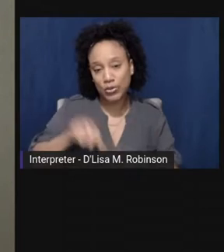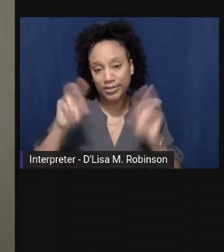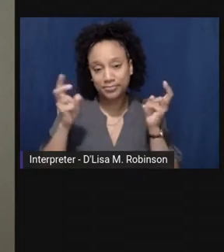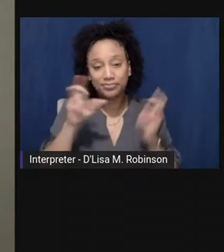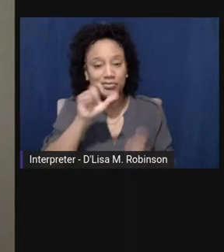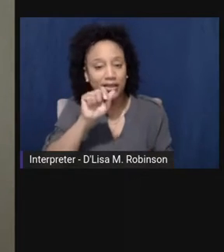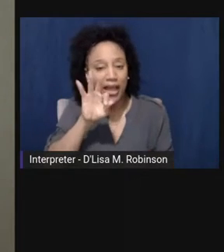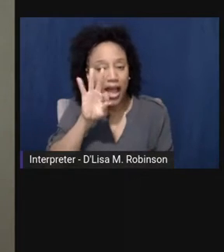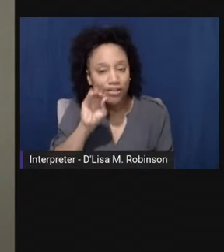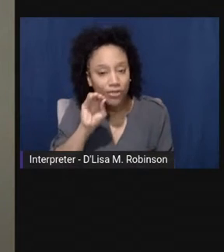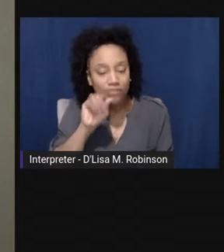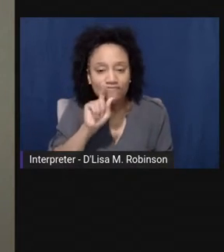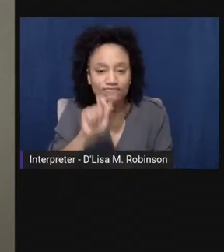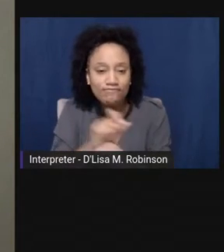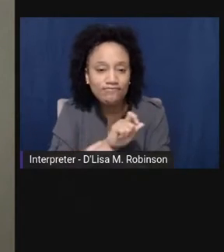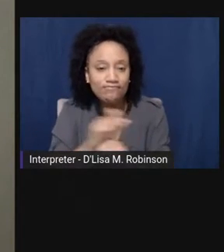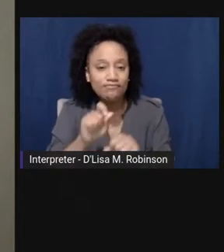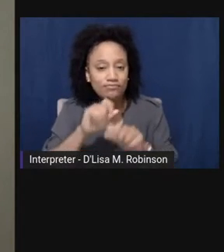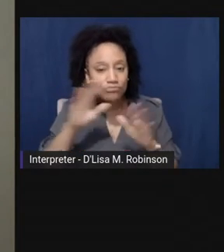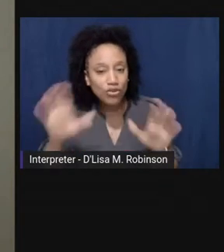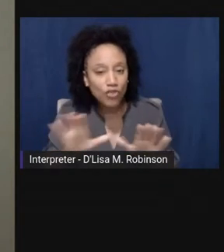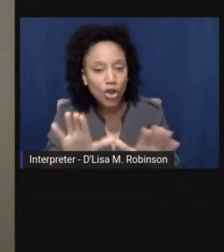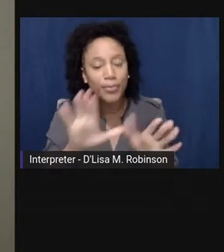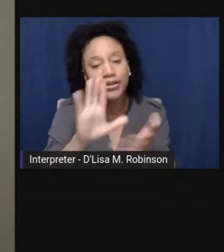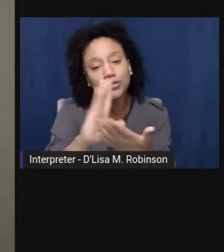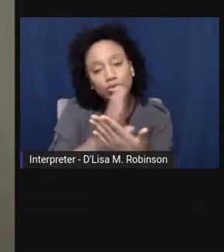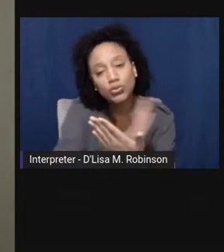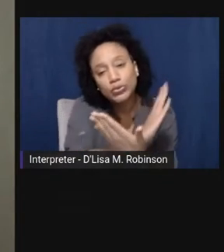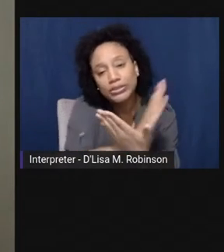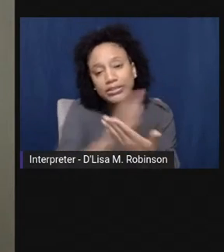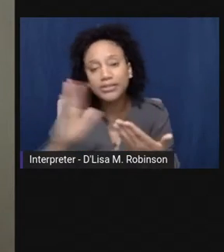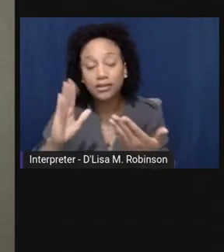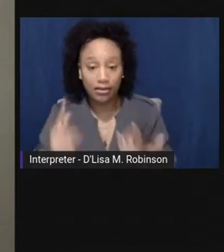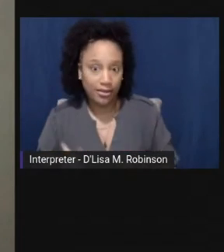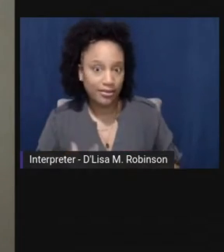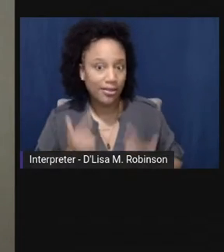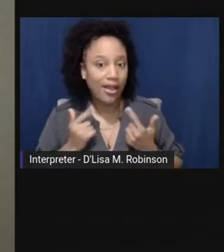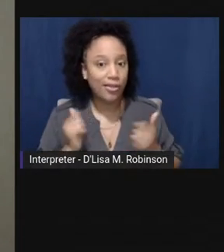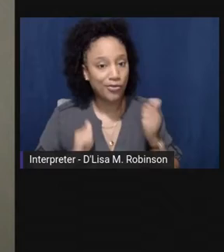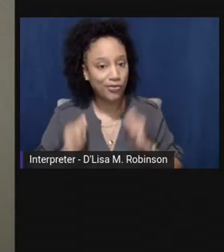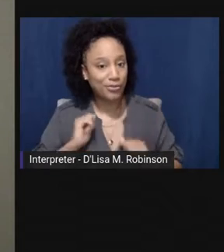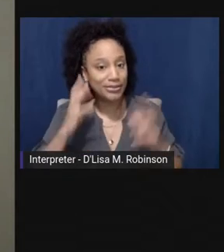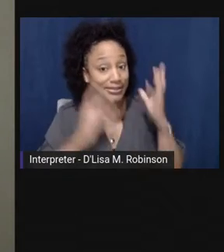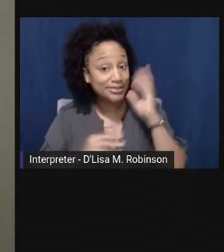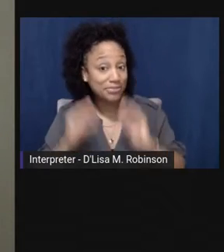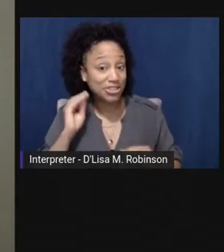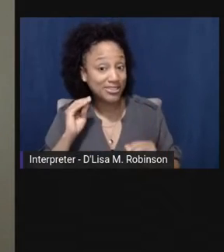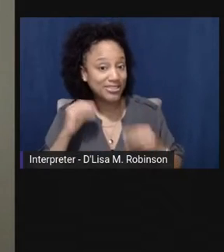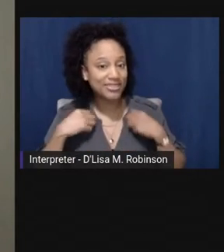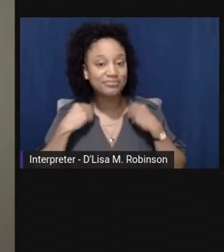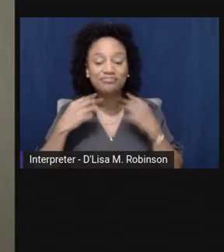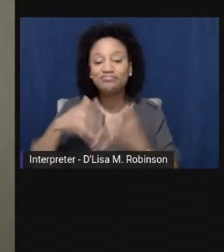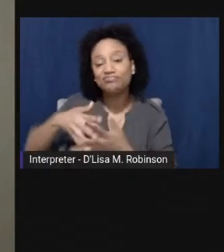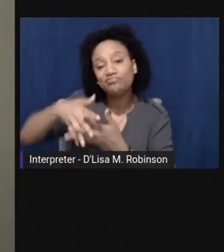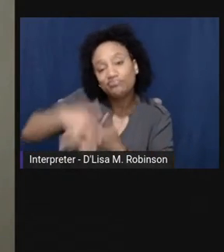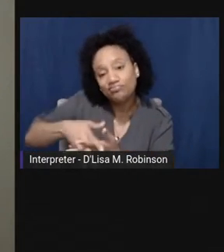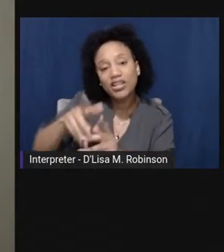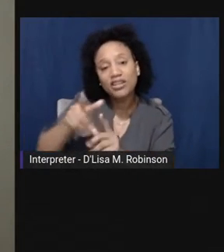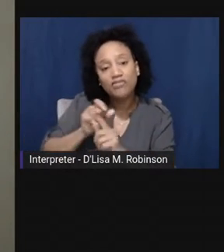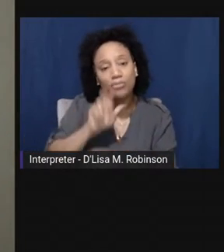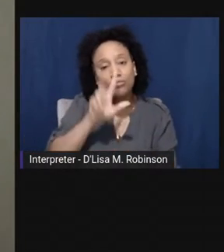Afro-surreal performance suite. It's envisioned as a series of live performance experiences anchored by a trilogy